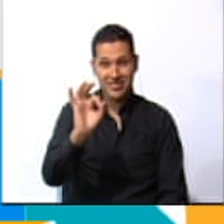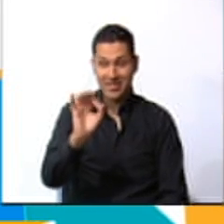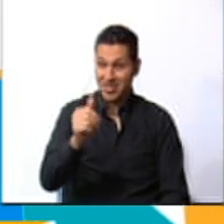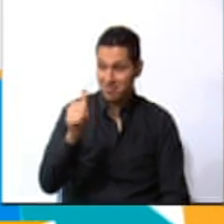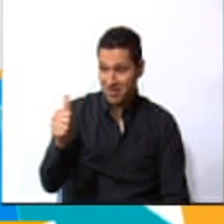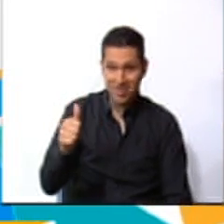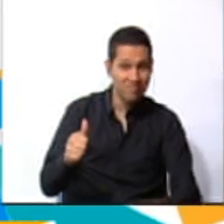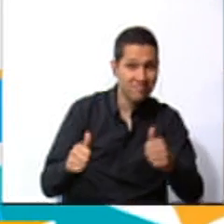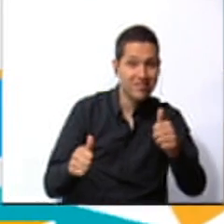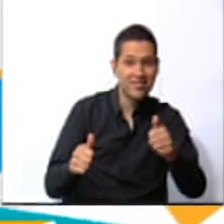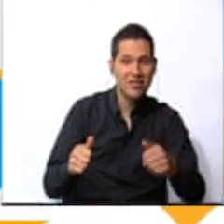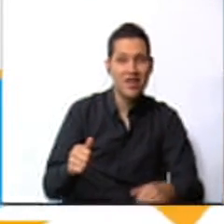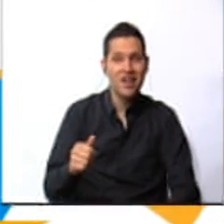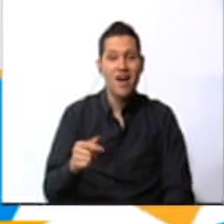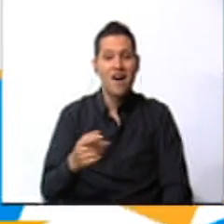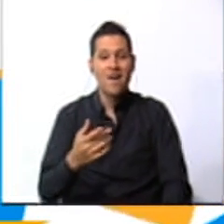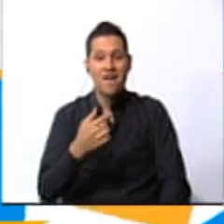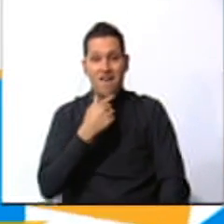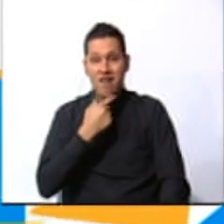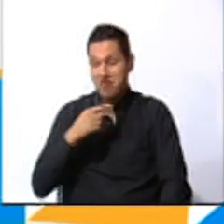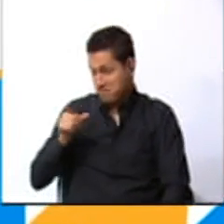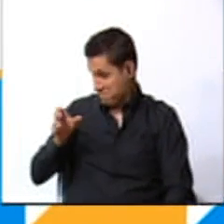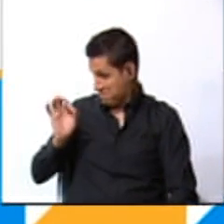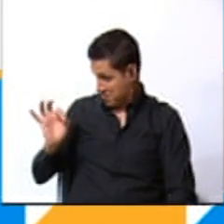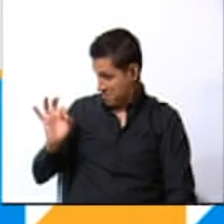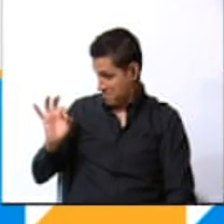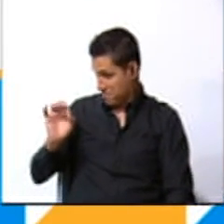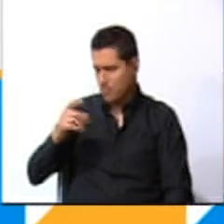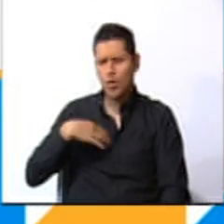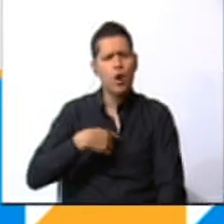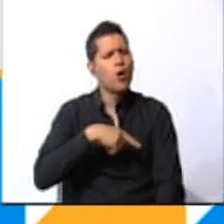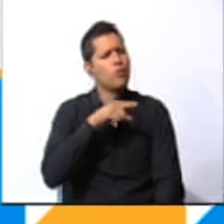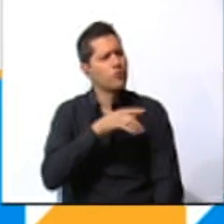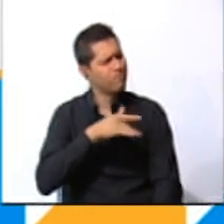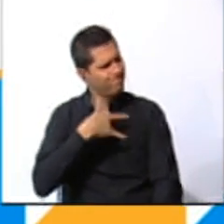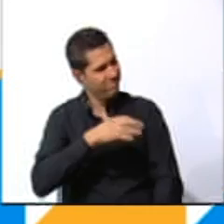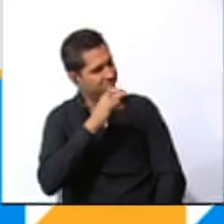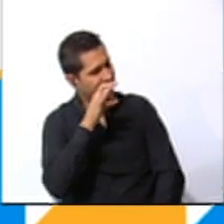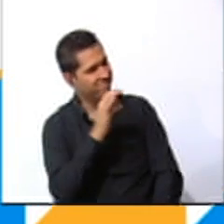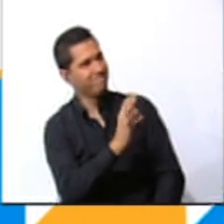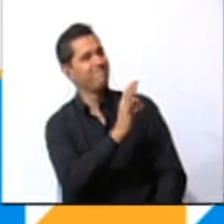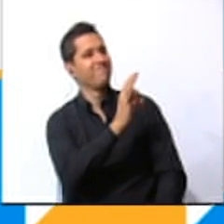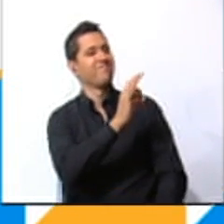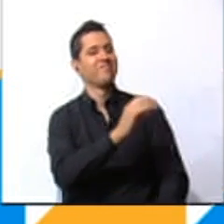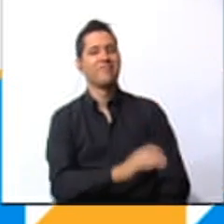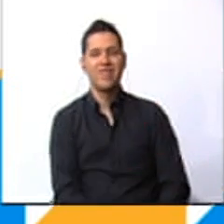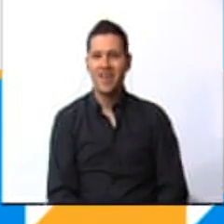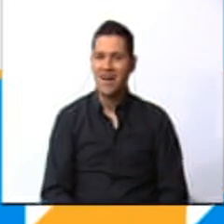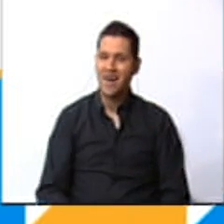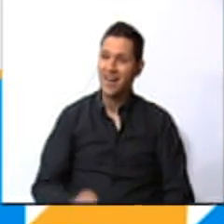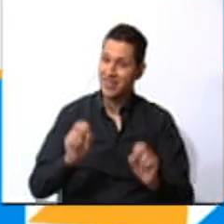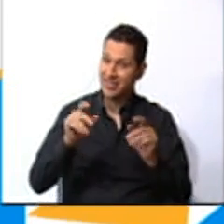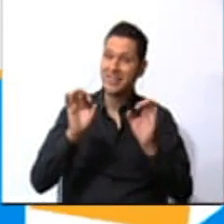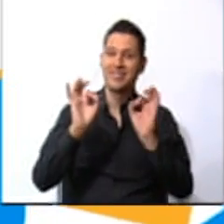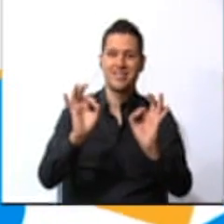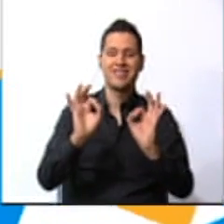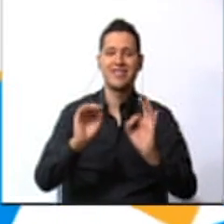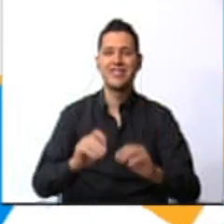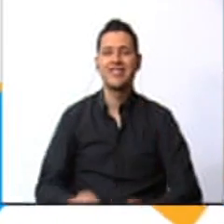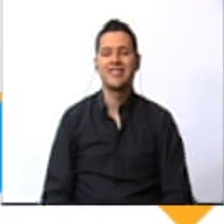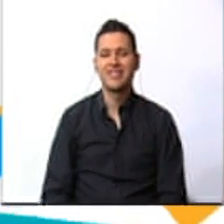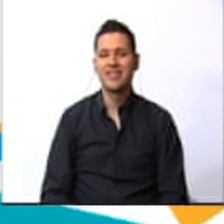Good. How are you, Jack? Oh, teacher, I am great. Very good.